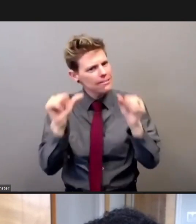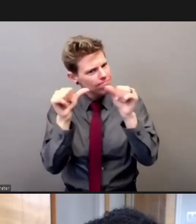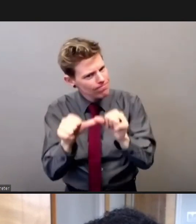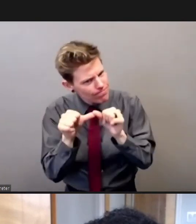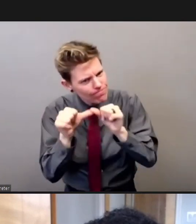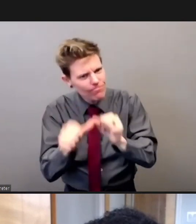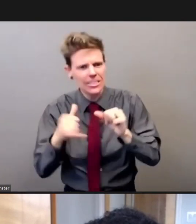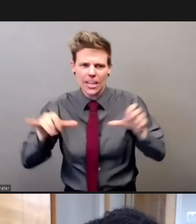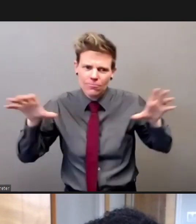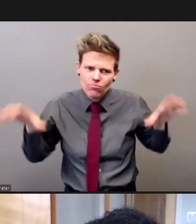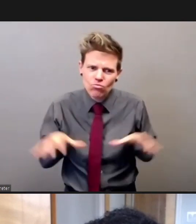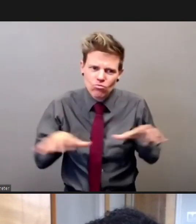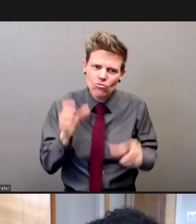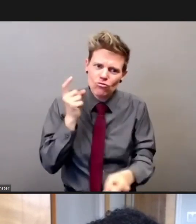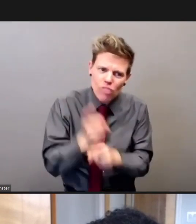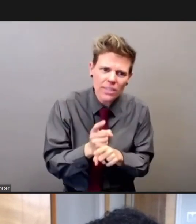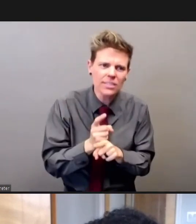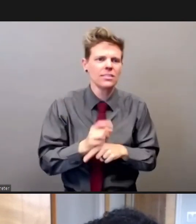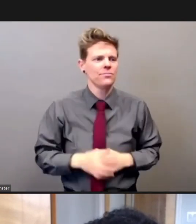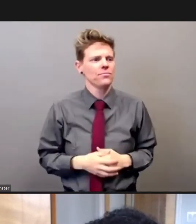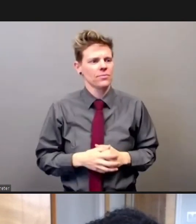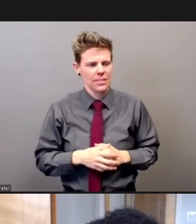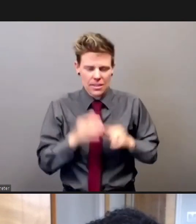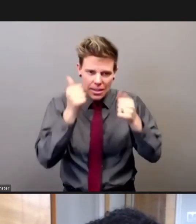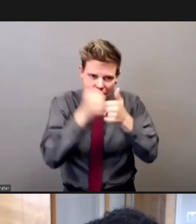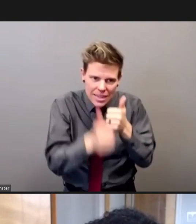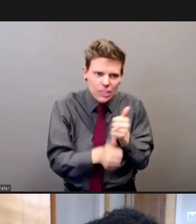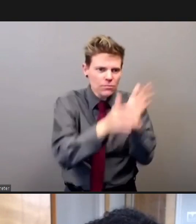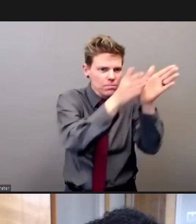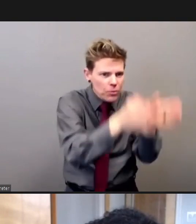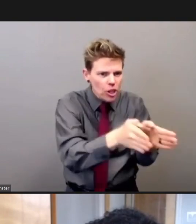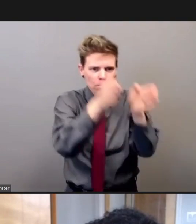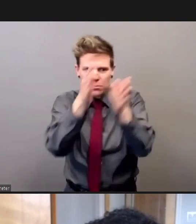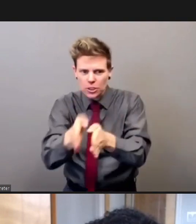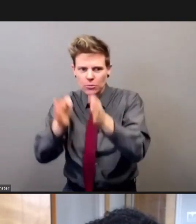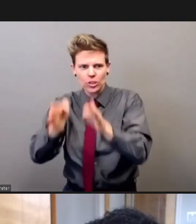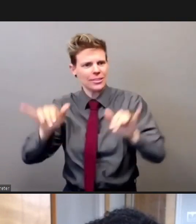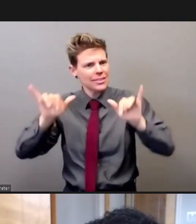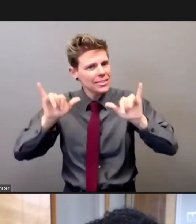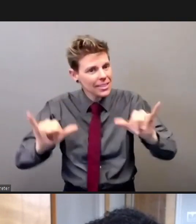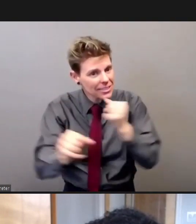each and every one of us. So stay safe, New Mexico, all together, New Mexico.